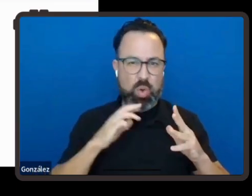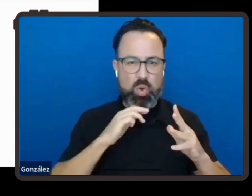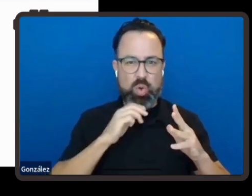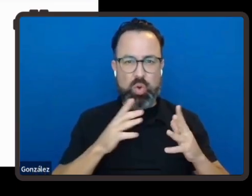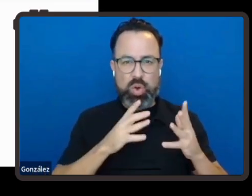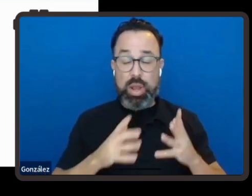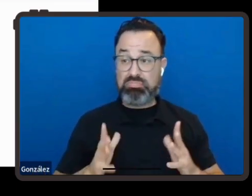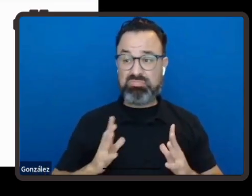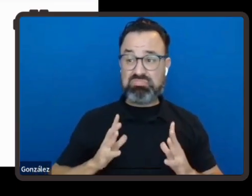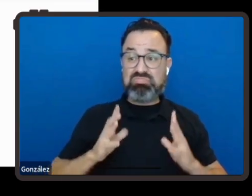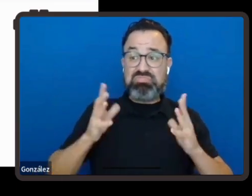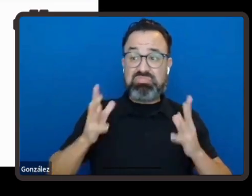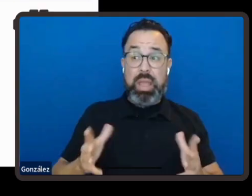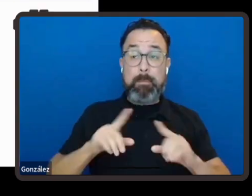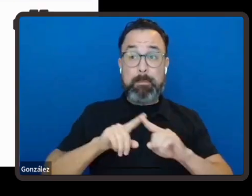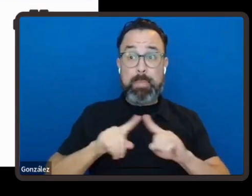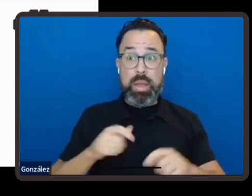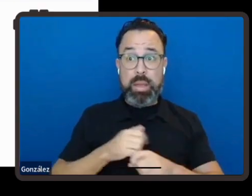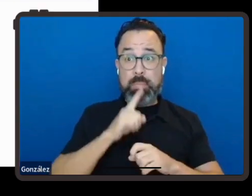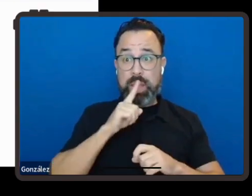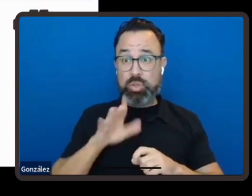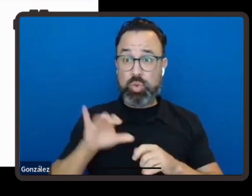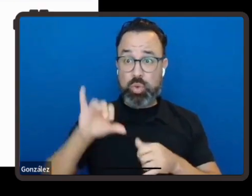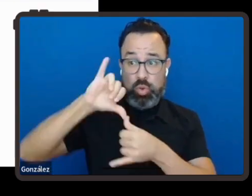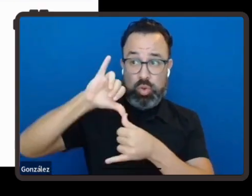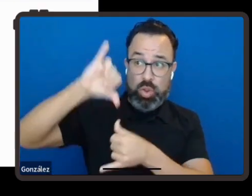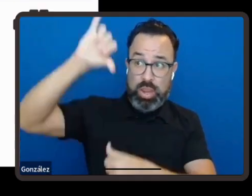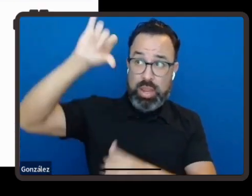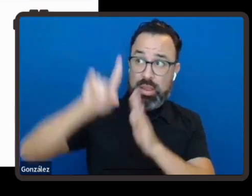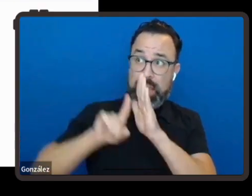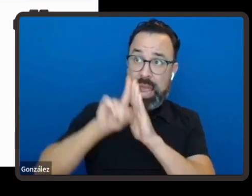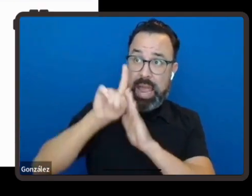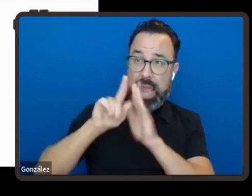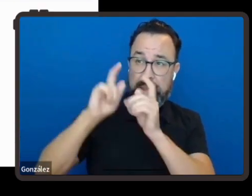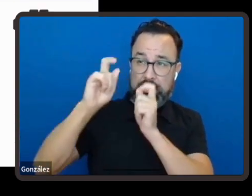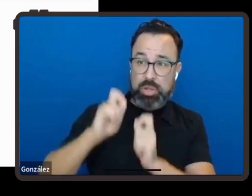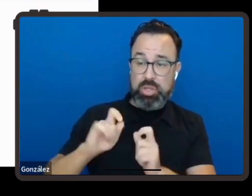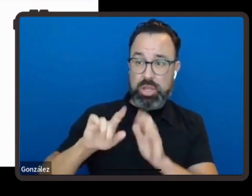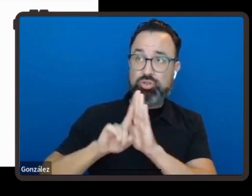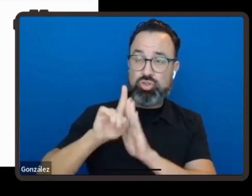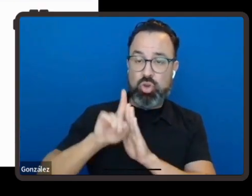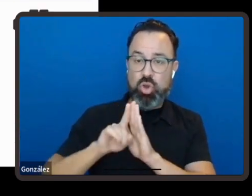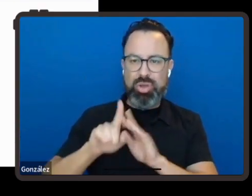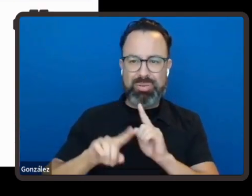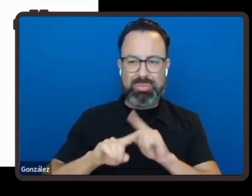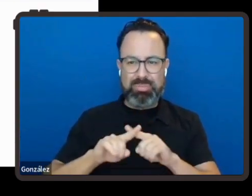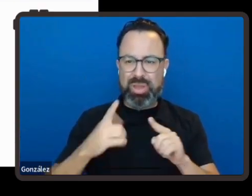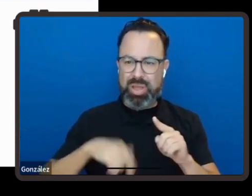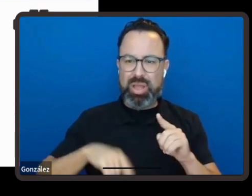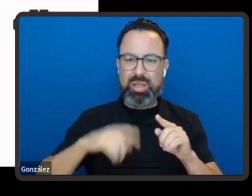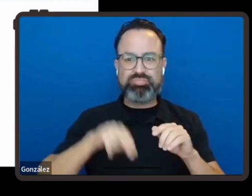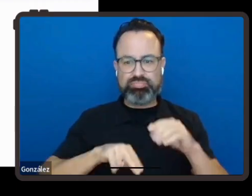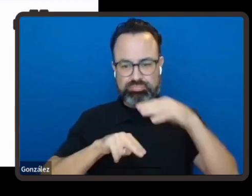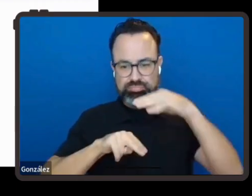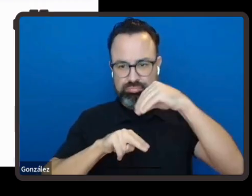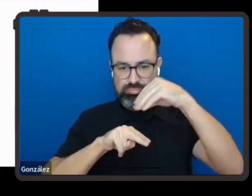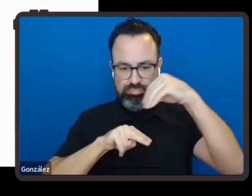your height. You've got to adjust for how tall you are. But I think it's not a bad thing to